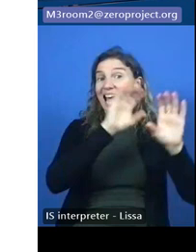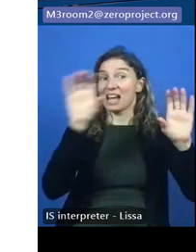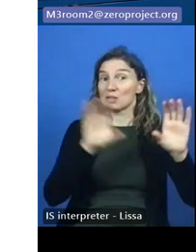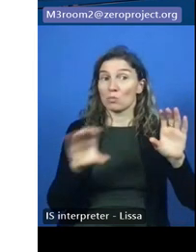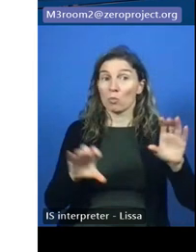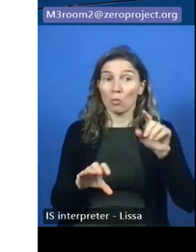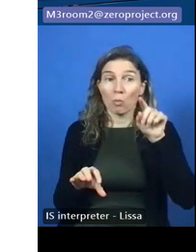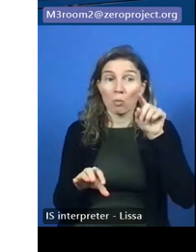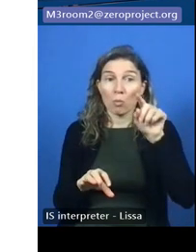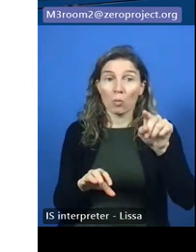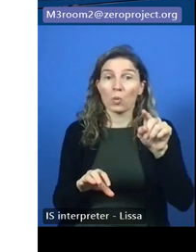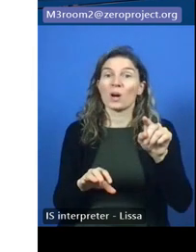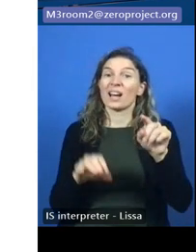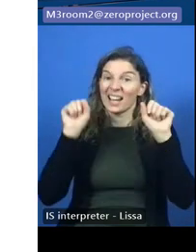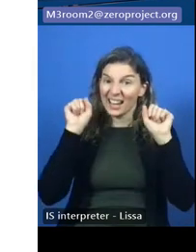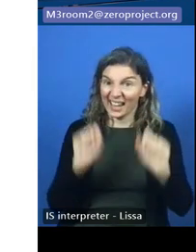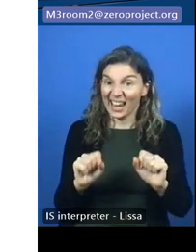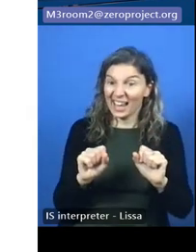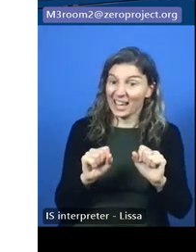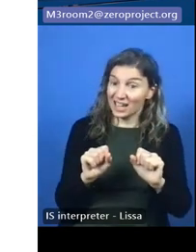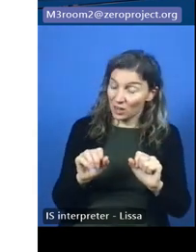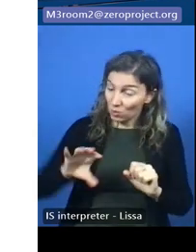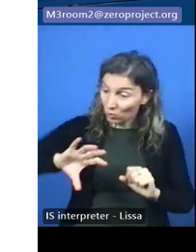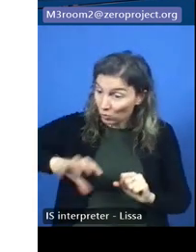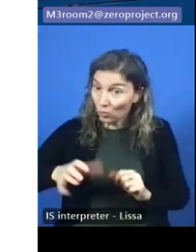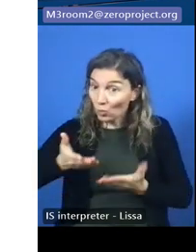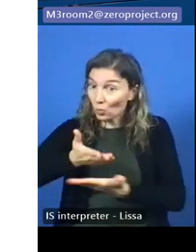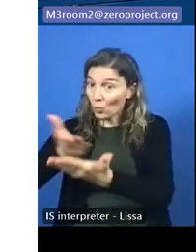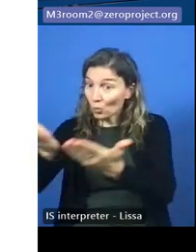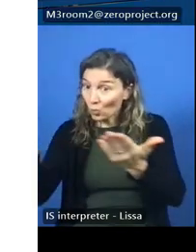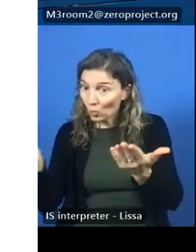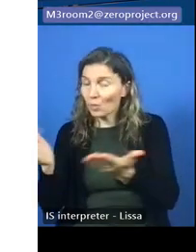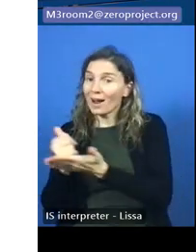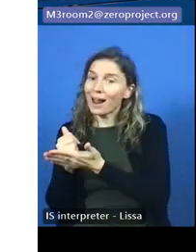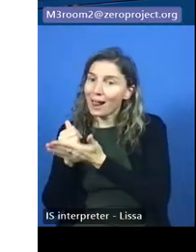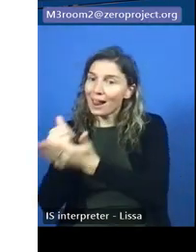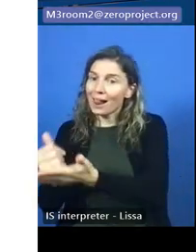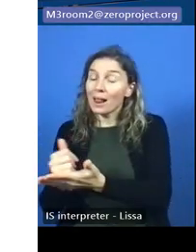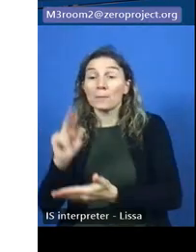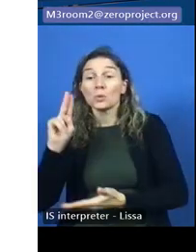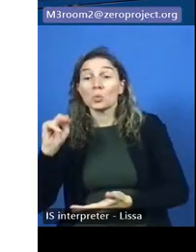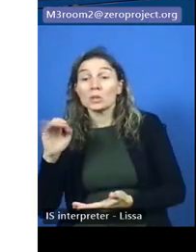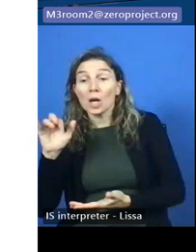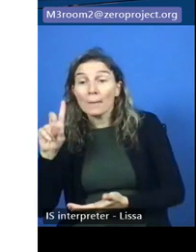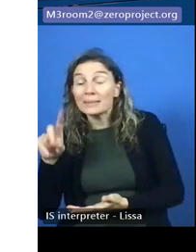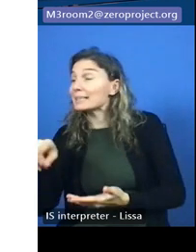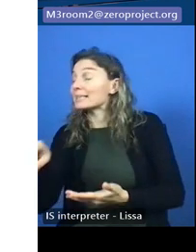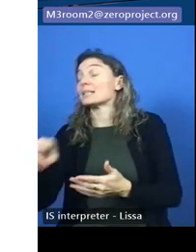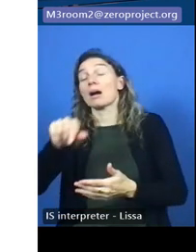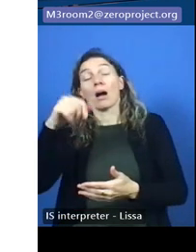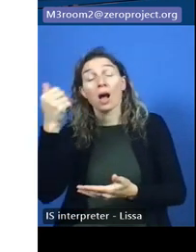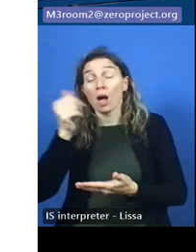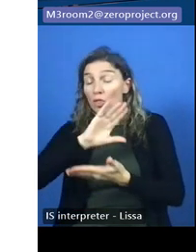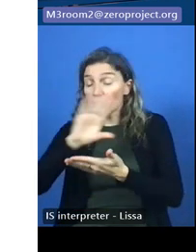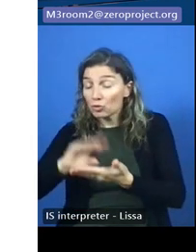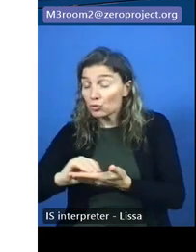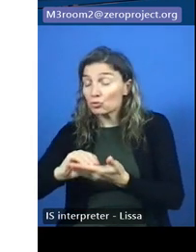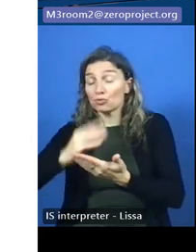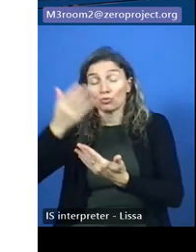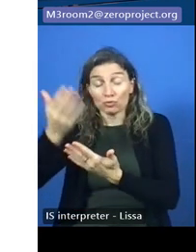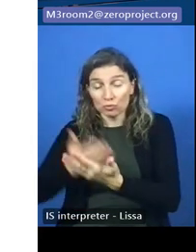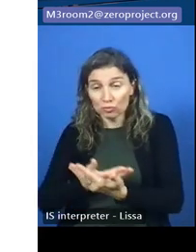in our human rights conventions can be tracked and monitored, so we can know as precisely as possible